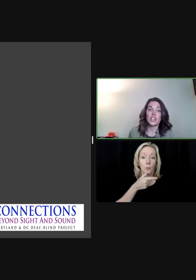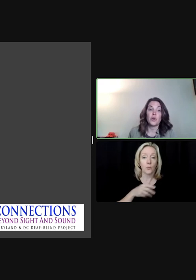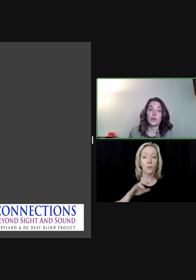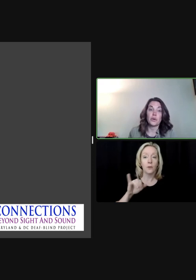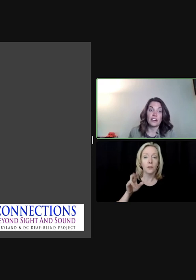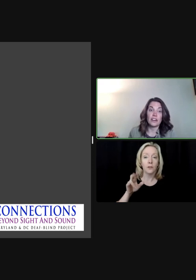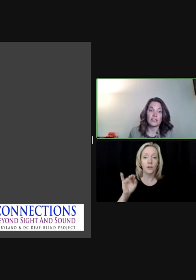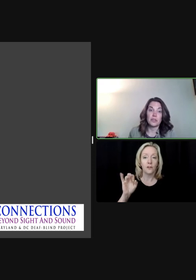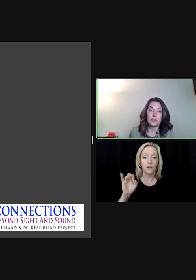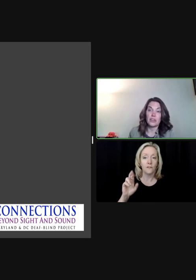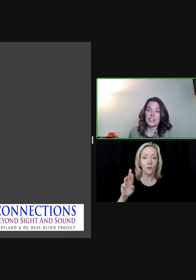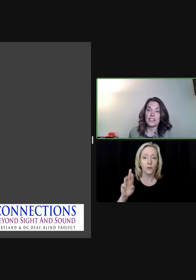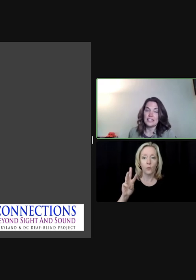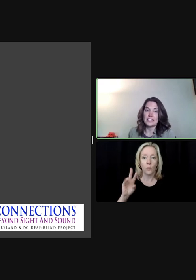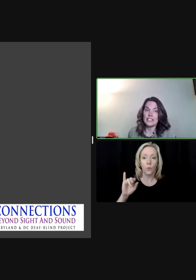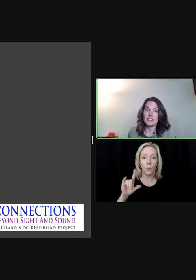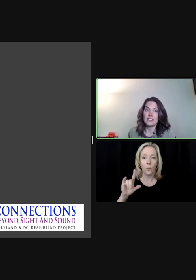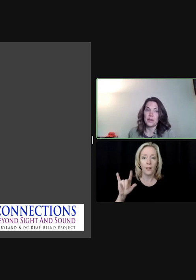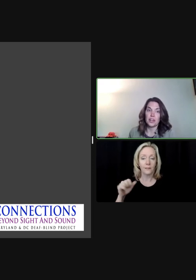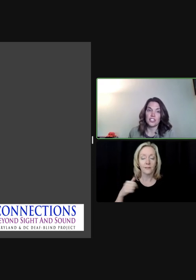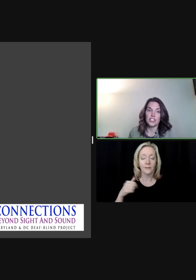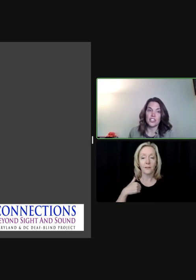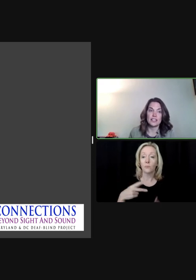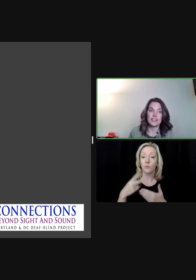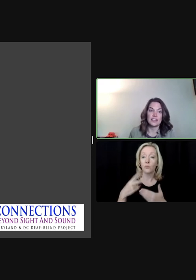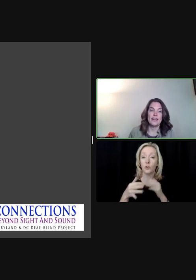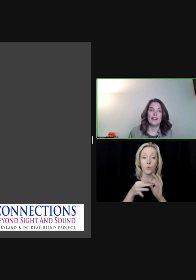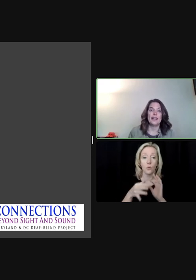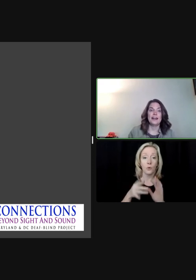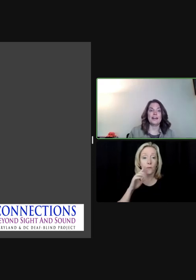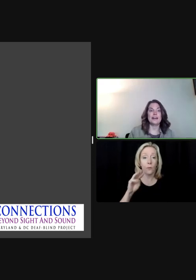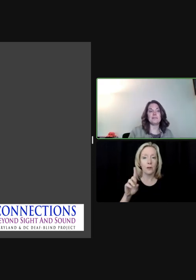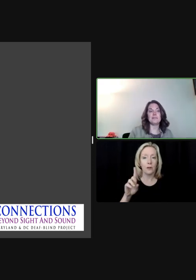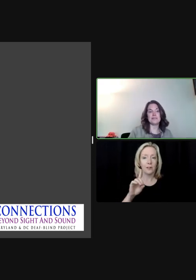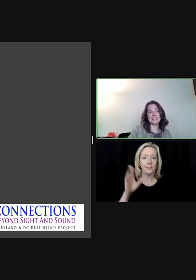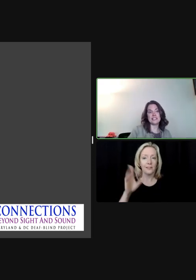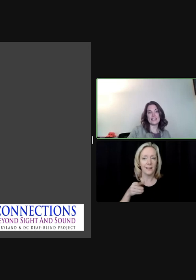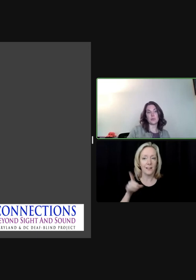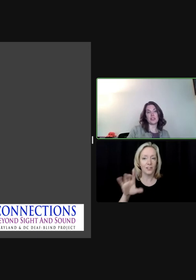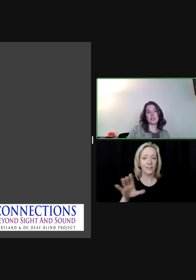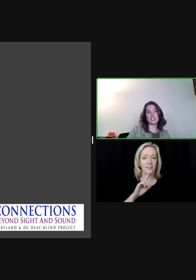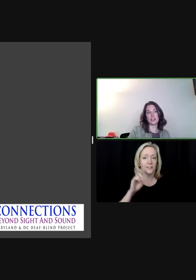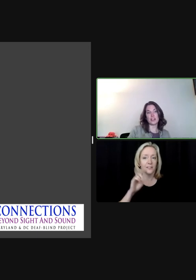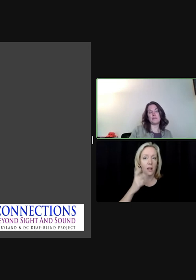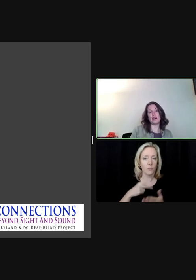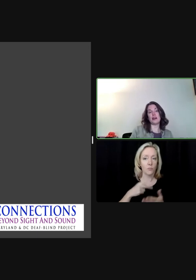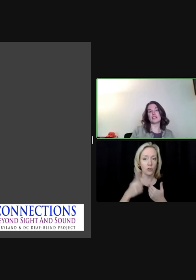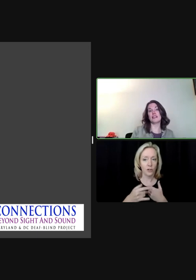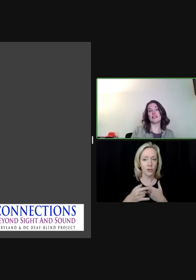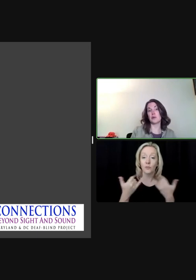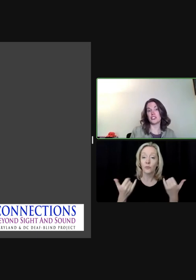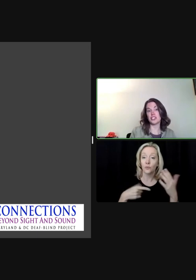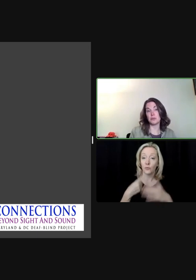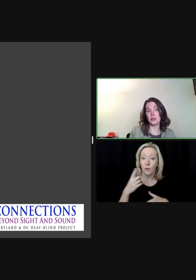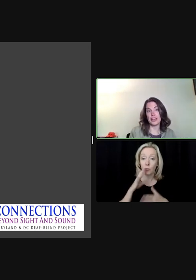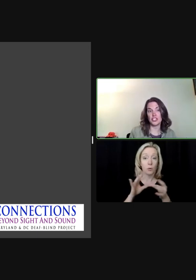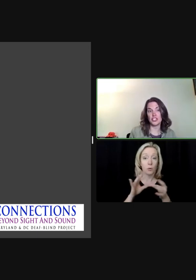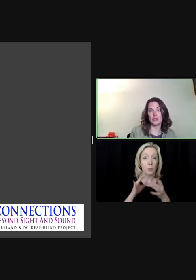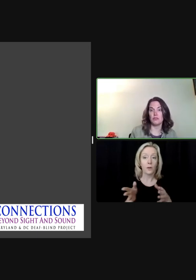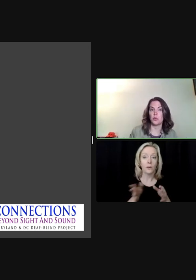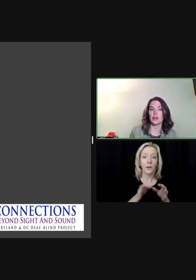the project coordinator for the Maryland and DC DeafBlind project. And today we're going to be talking about language